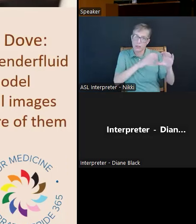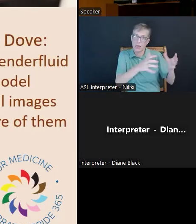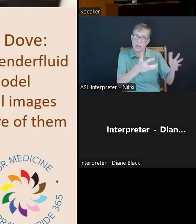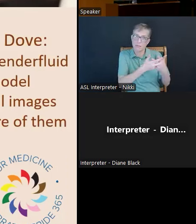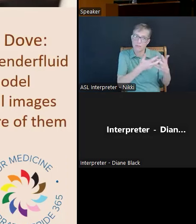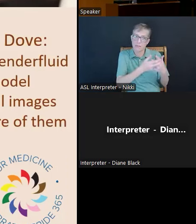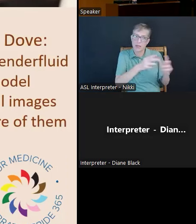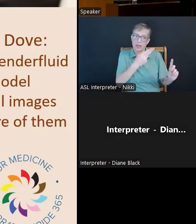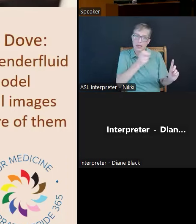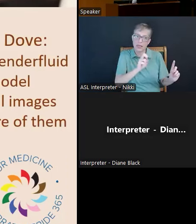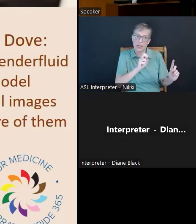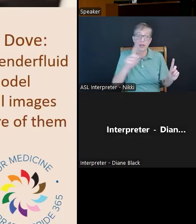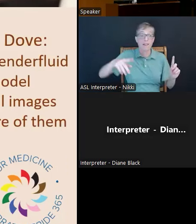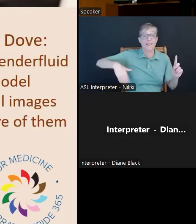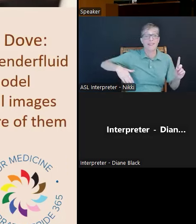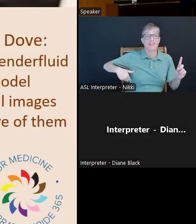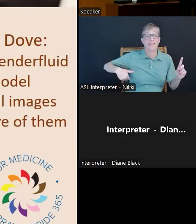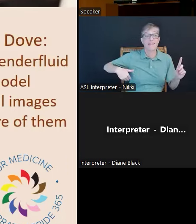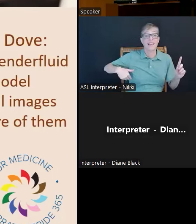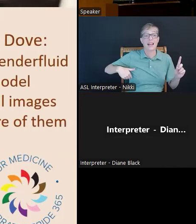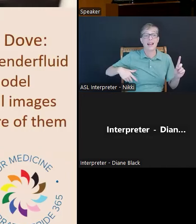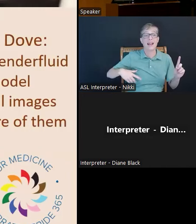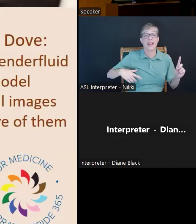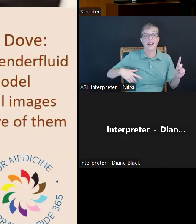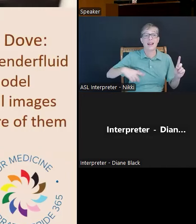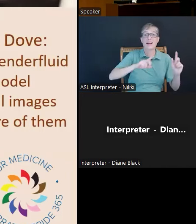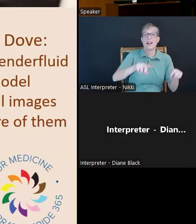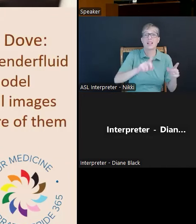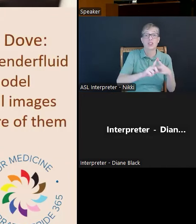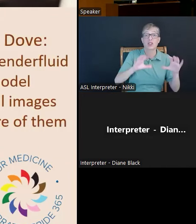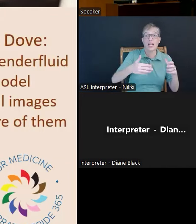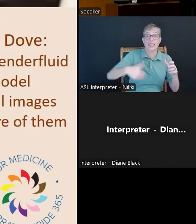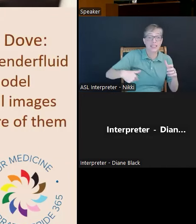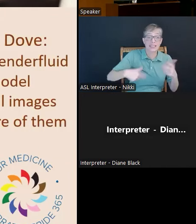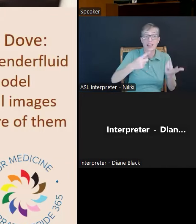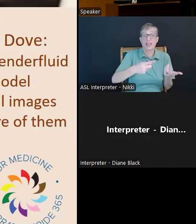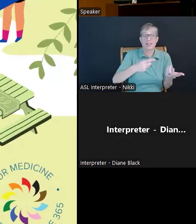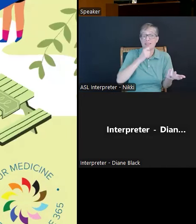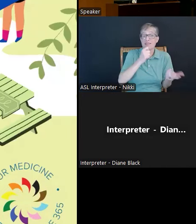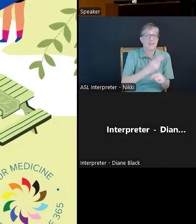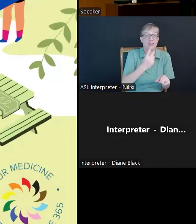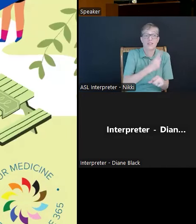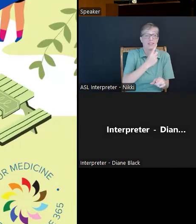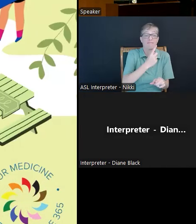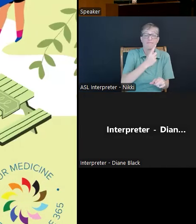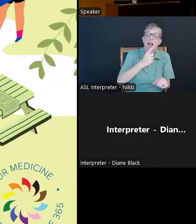you're not using the right pronoun. And I was like, I am doing something right.